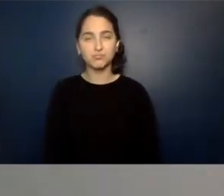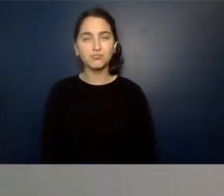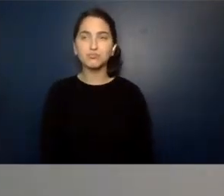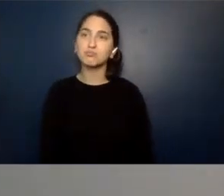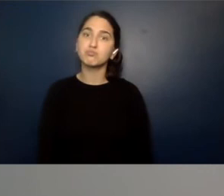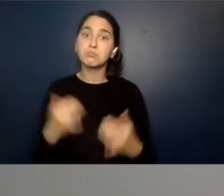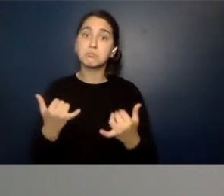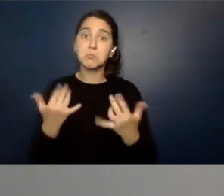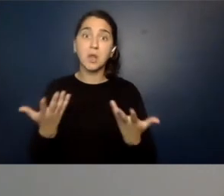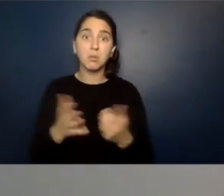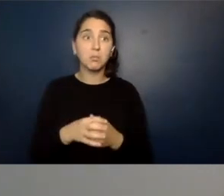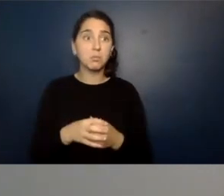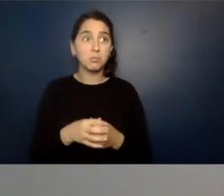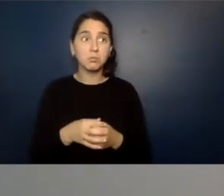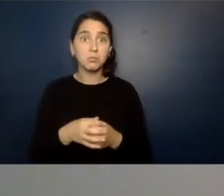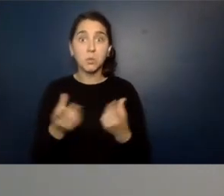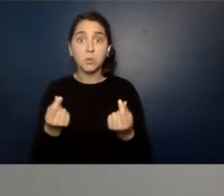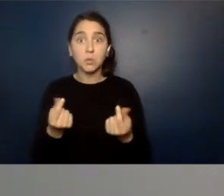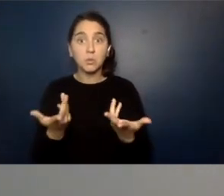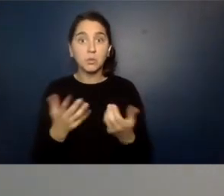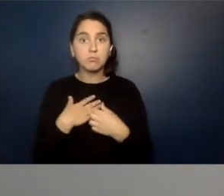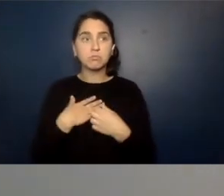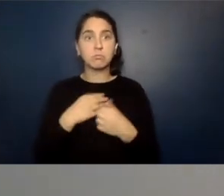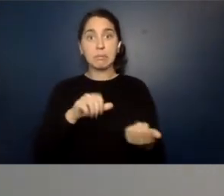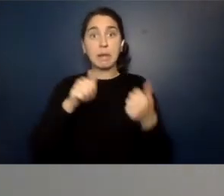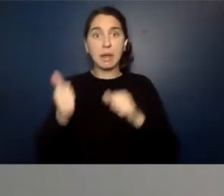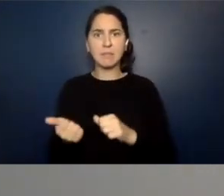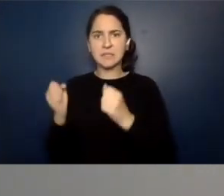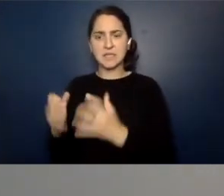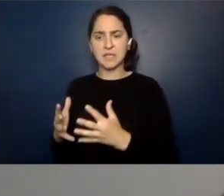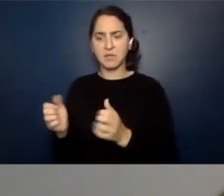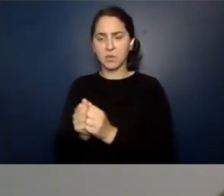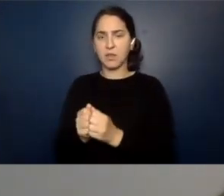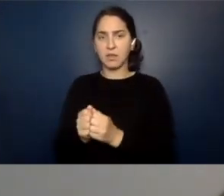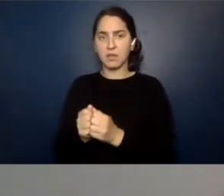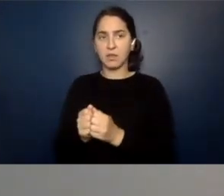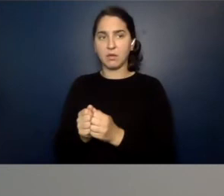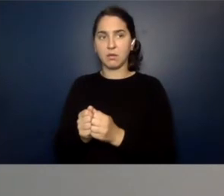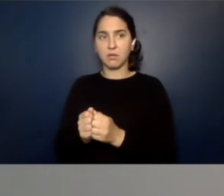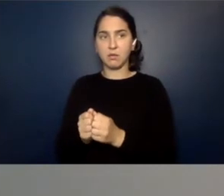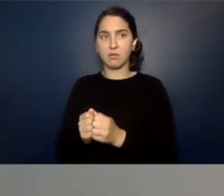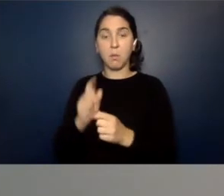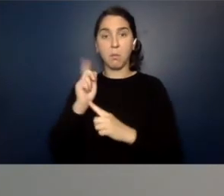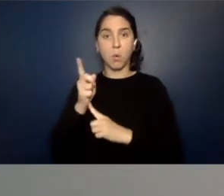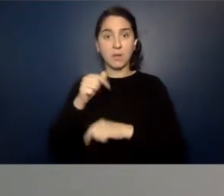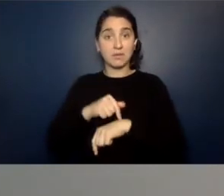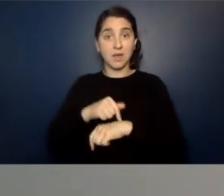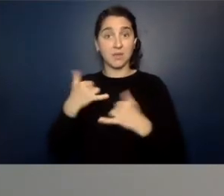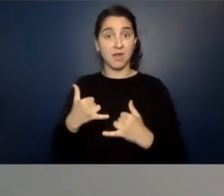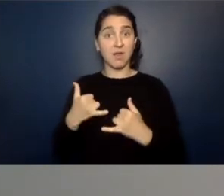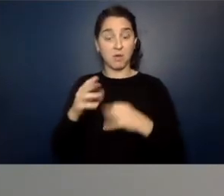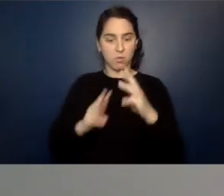Well, life with individual versus communal tension is not easy. And we have often been